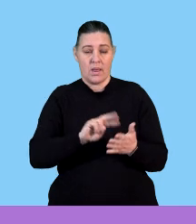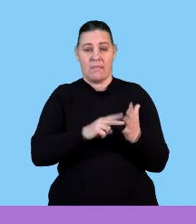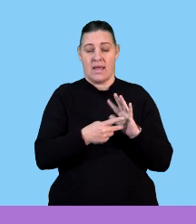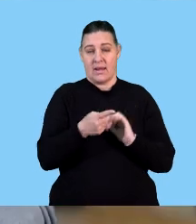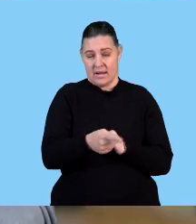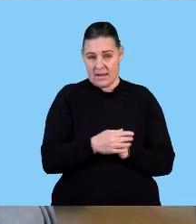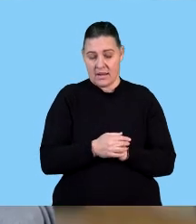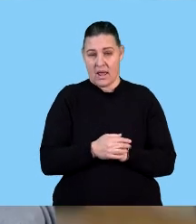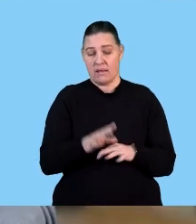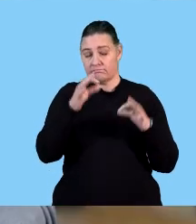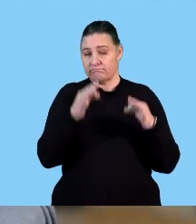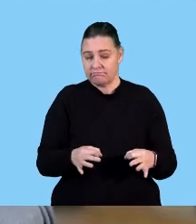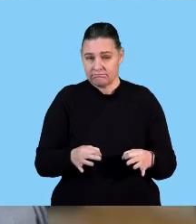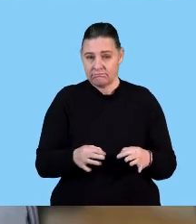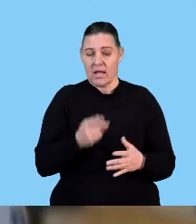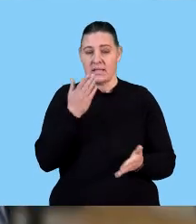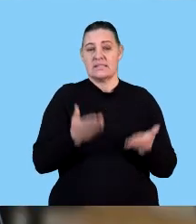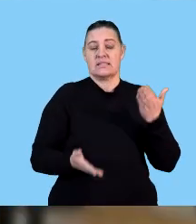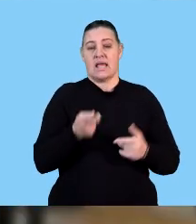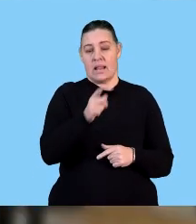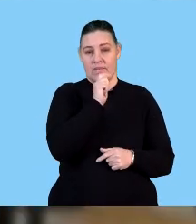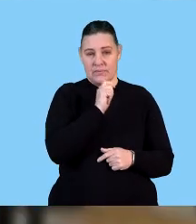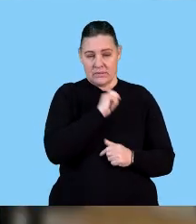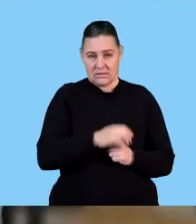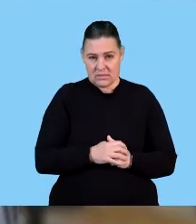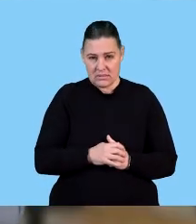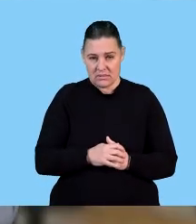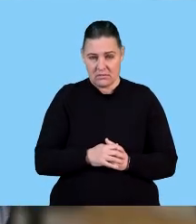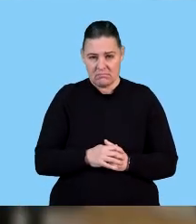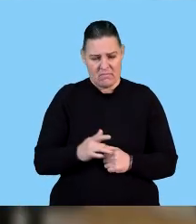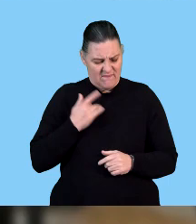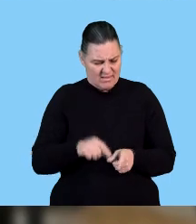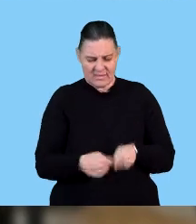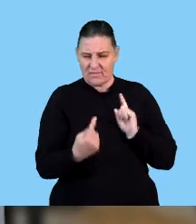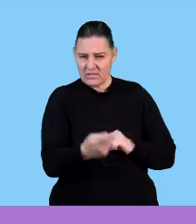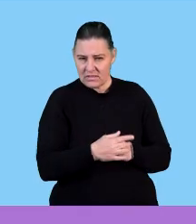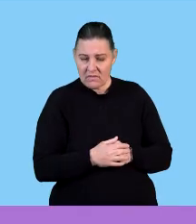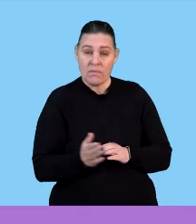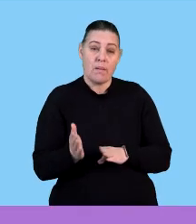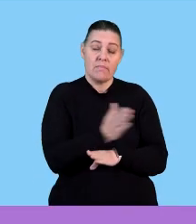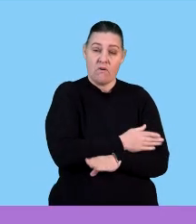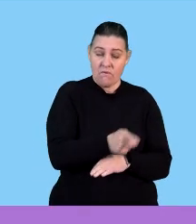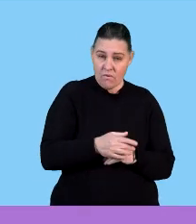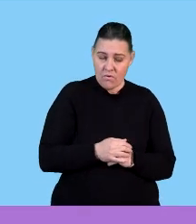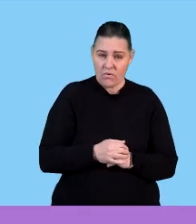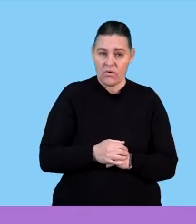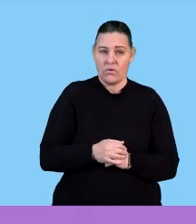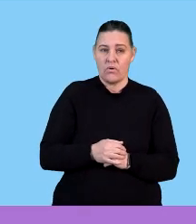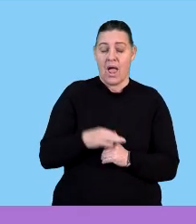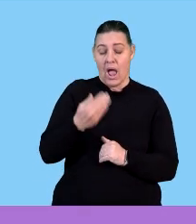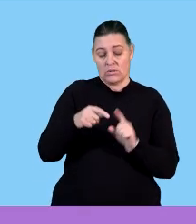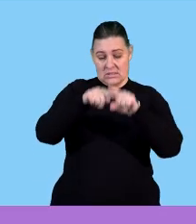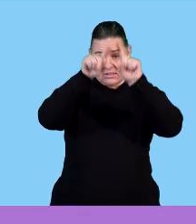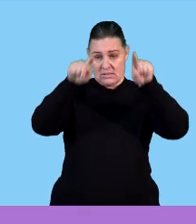the plan and determine the scale used. Something a little bit different now. So just from the previous one, the